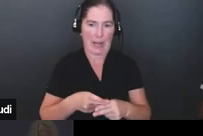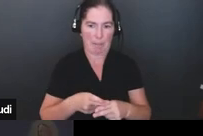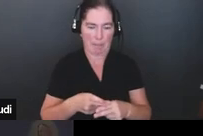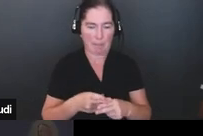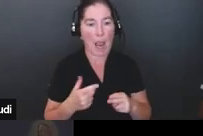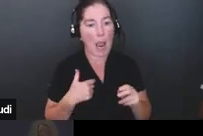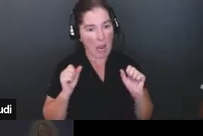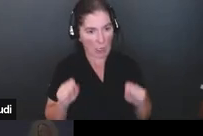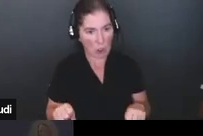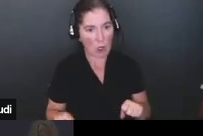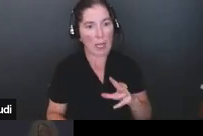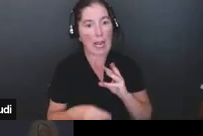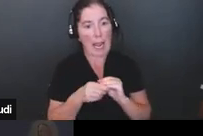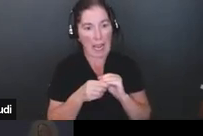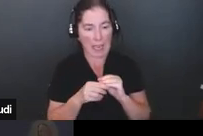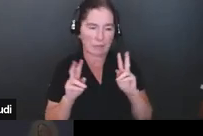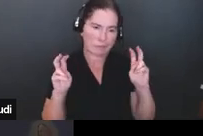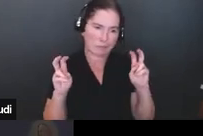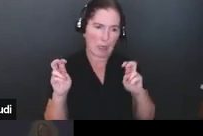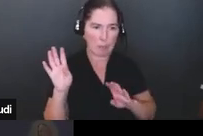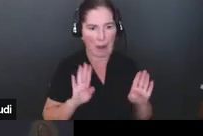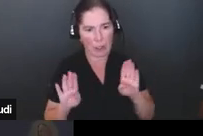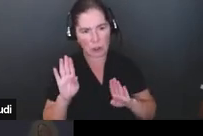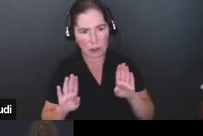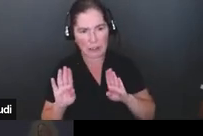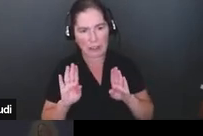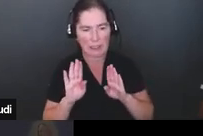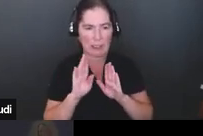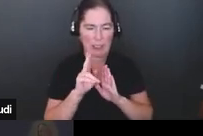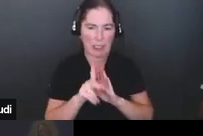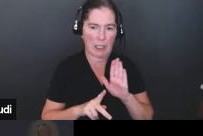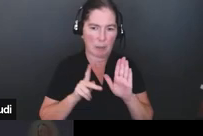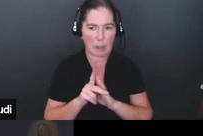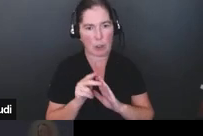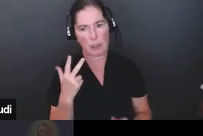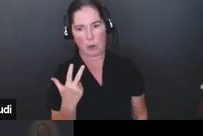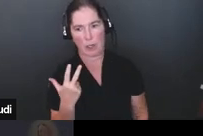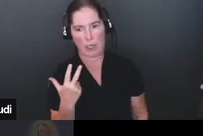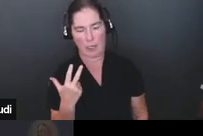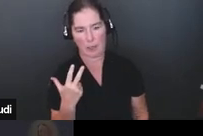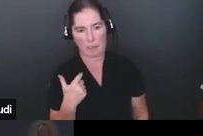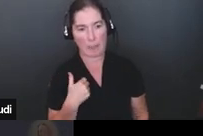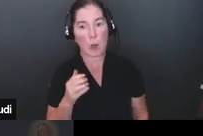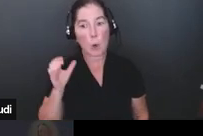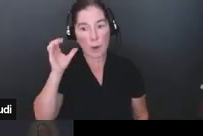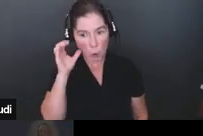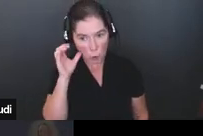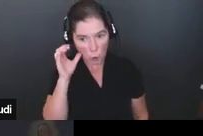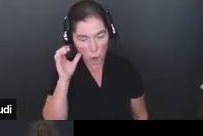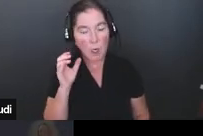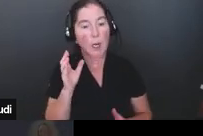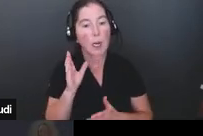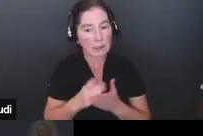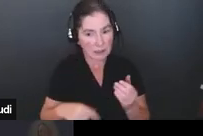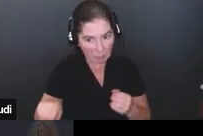could add this as biology period three, because we heard that some of you are adding all